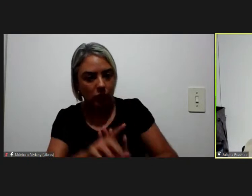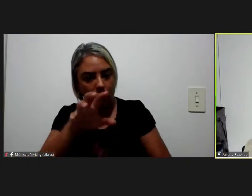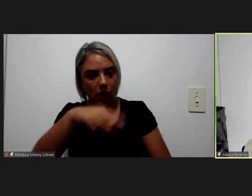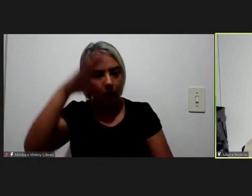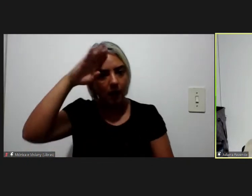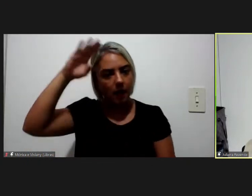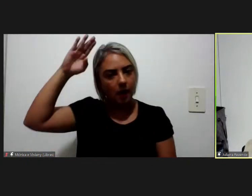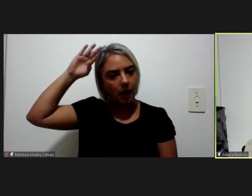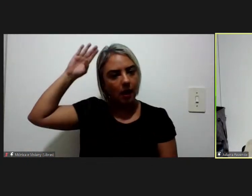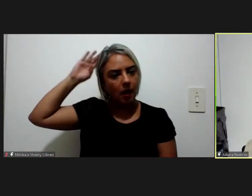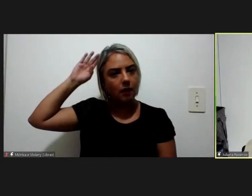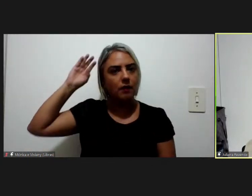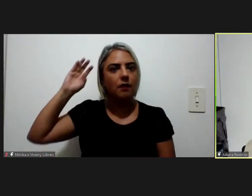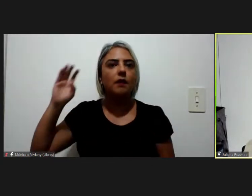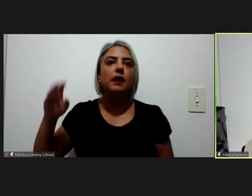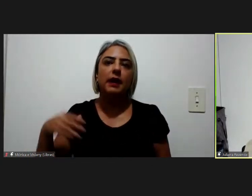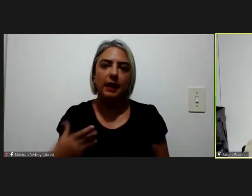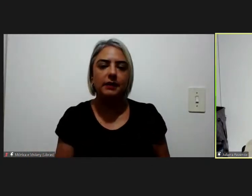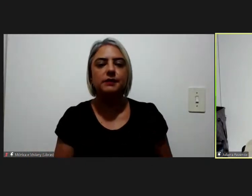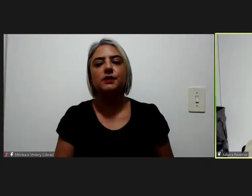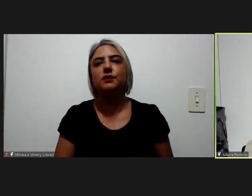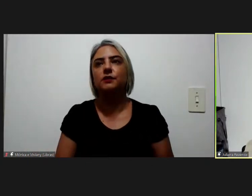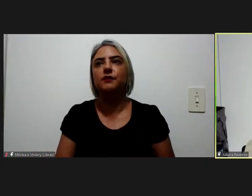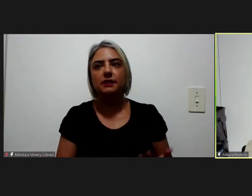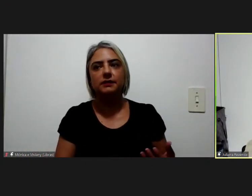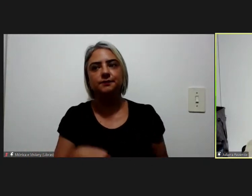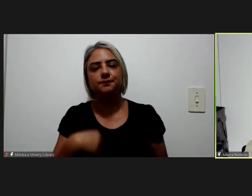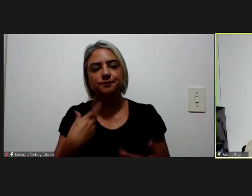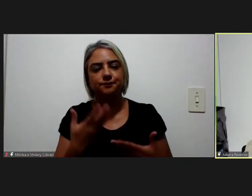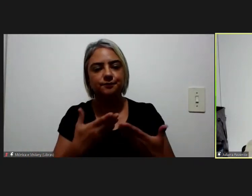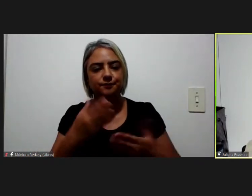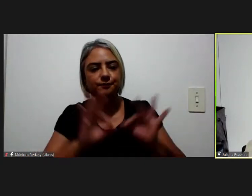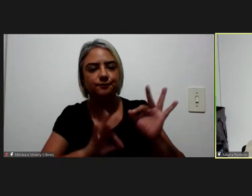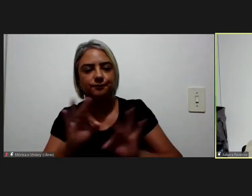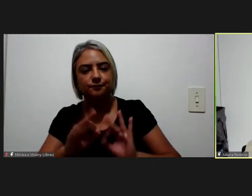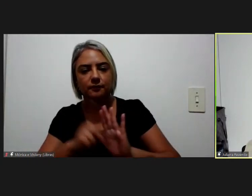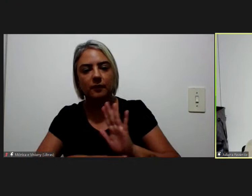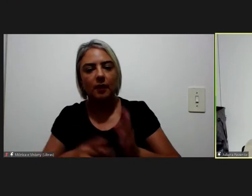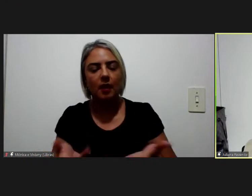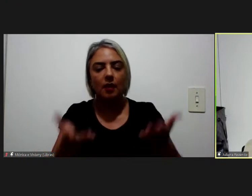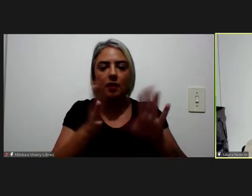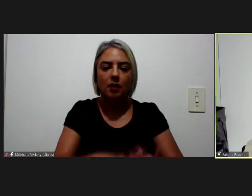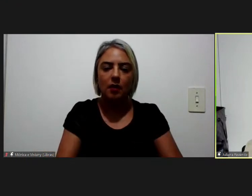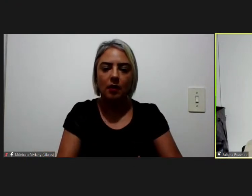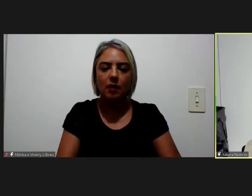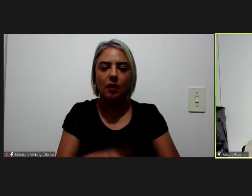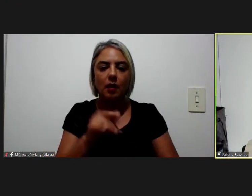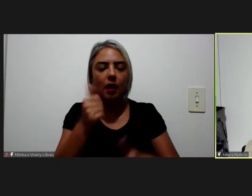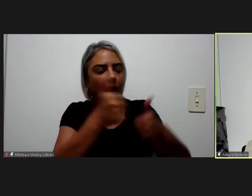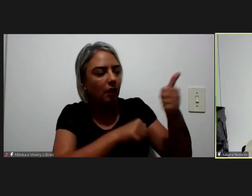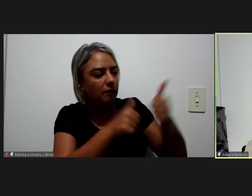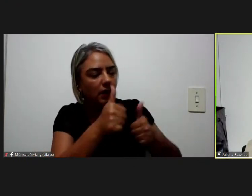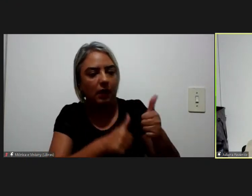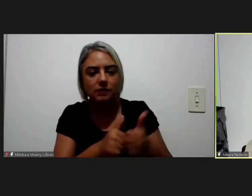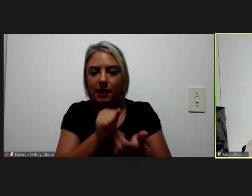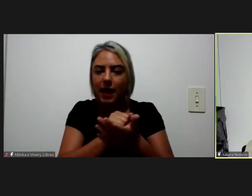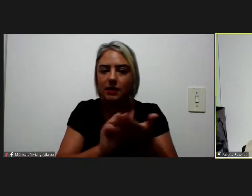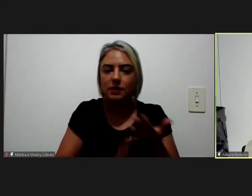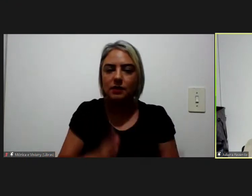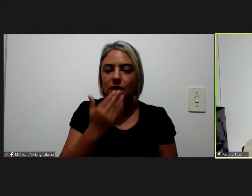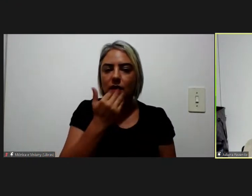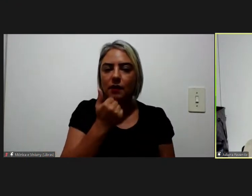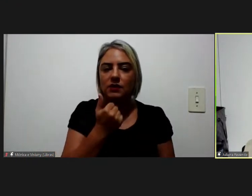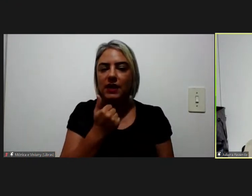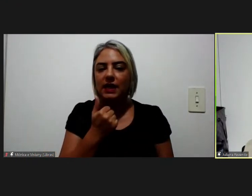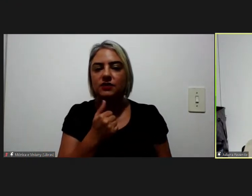academias management e bodies, organismos academia, internacionais and para a international qualificação, organization for the planejamento, qualification of implementação planning, e avaliação de ações implementation, and alimentares, evaluation